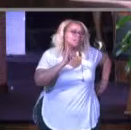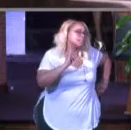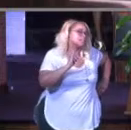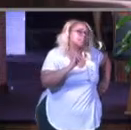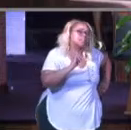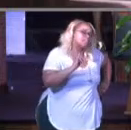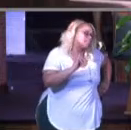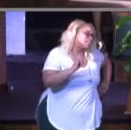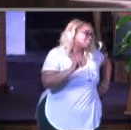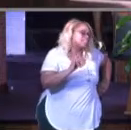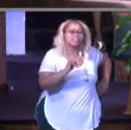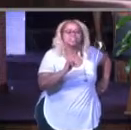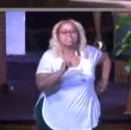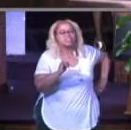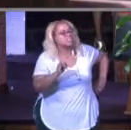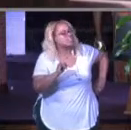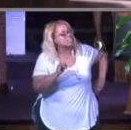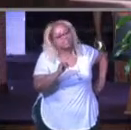God